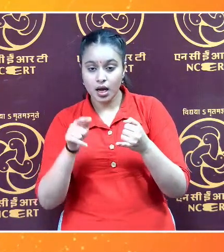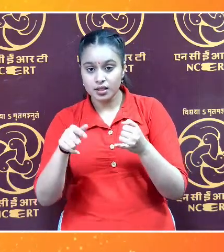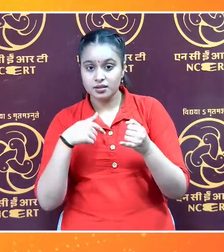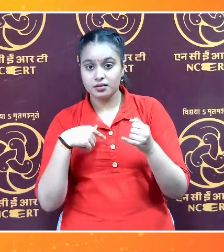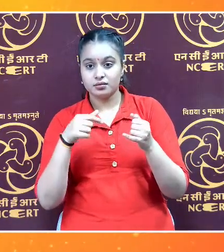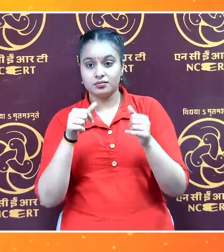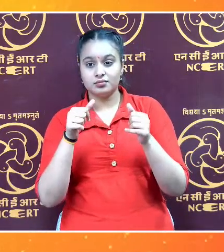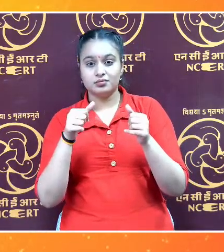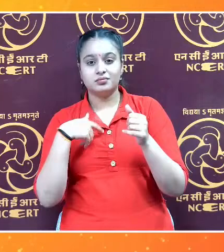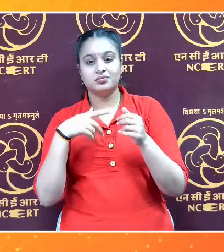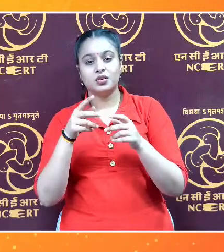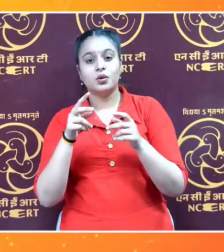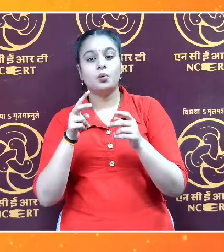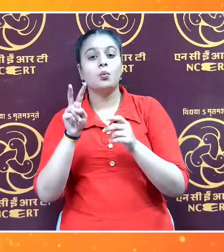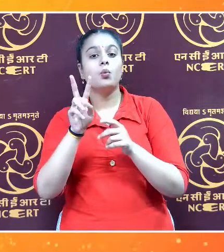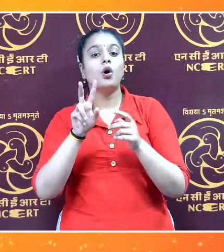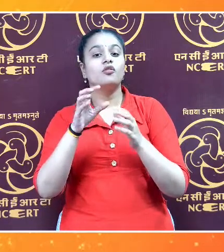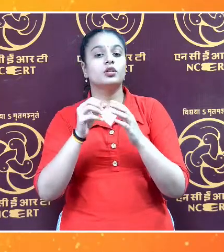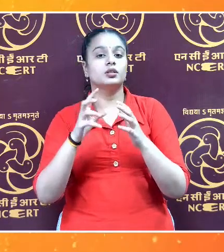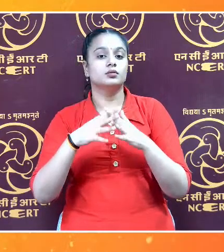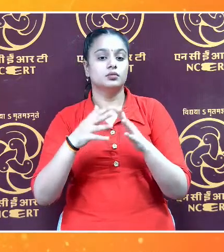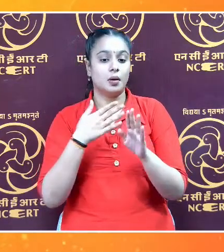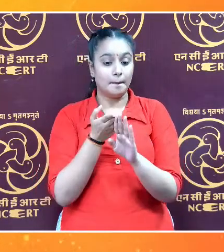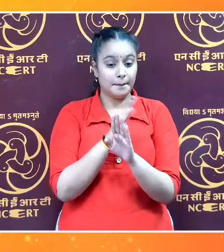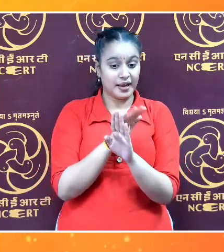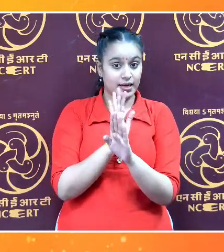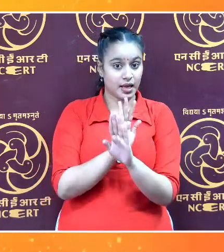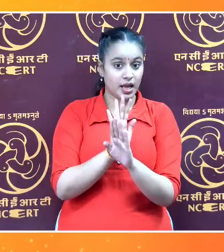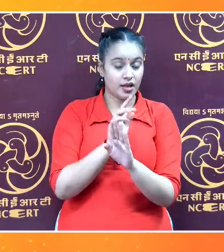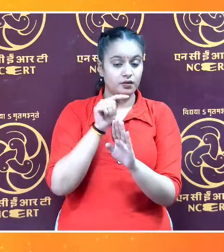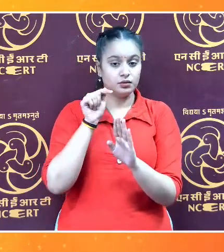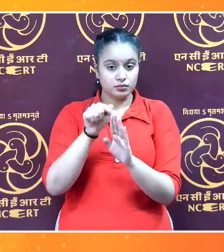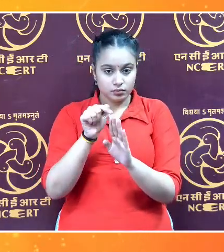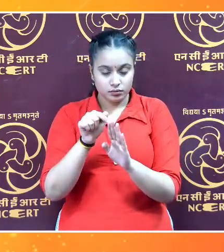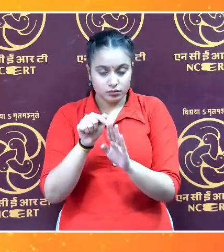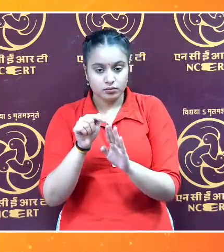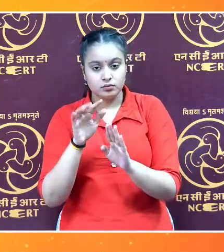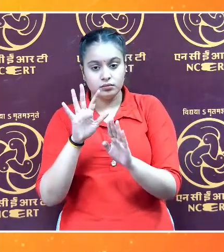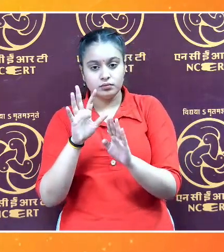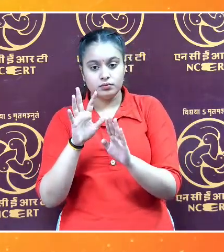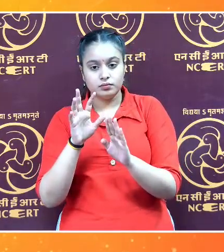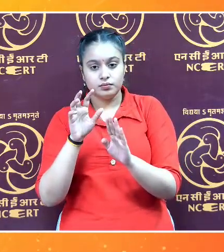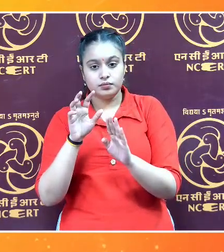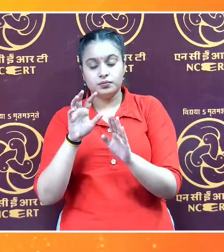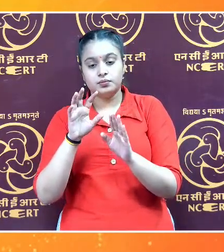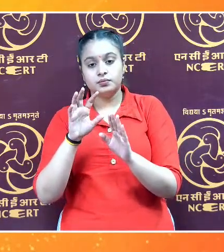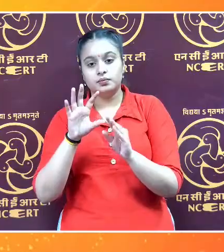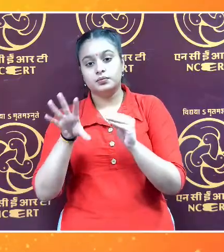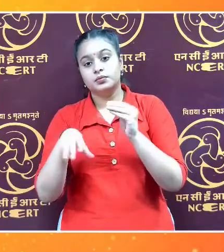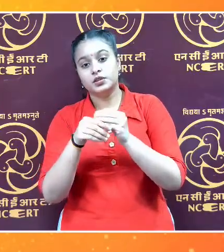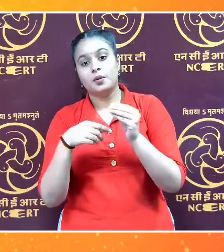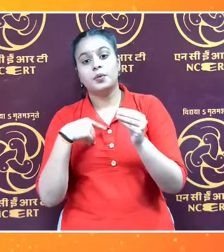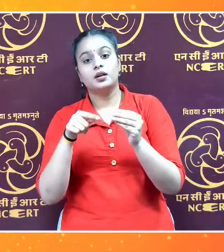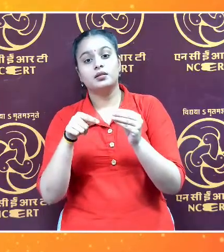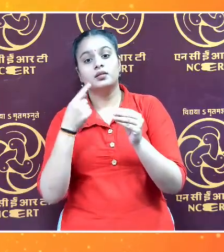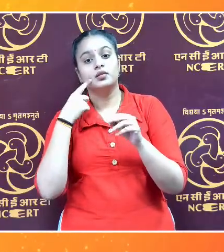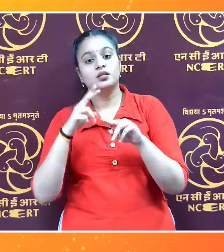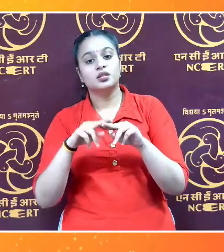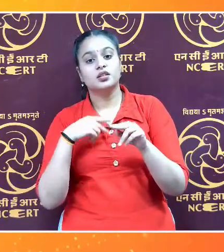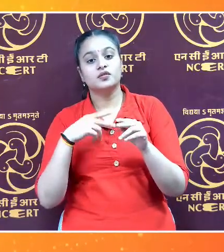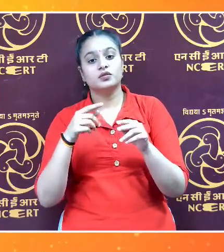and it has a vowel before it, just before it, there you will double the consonant. Like in